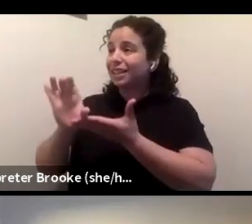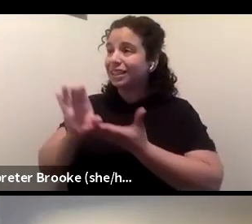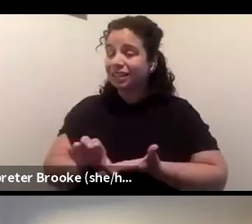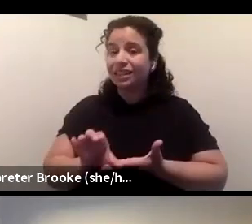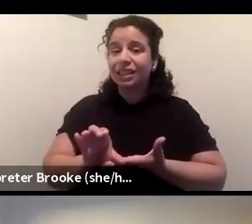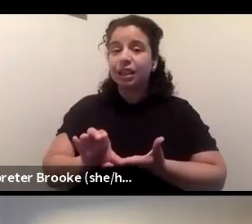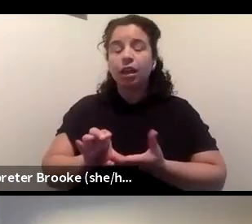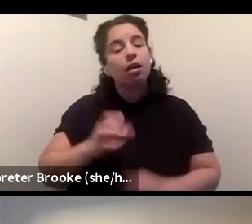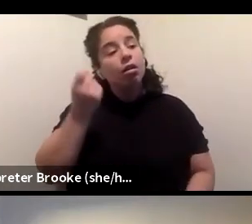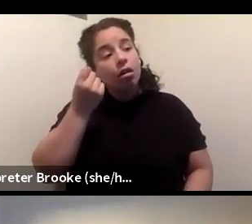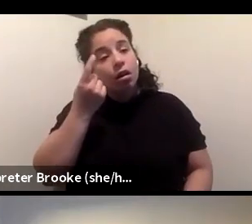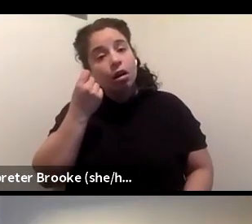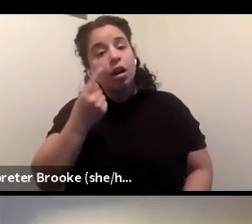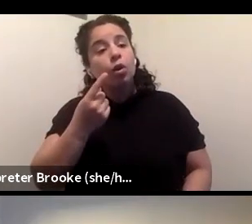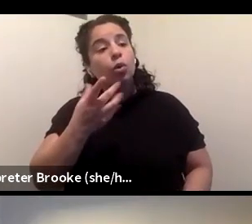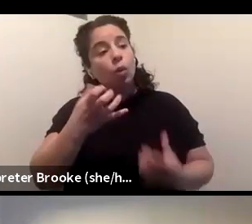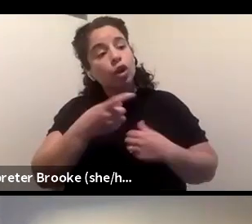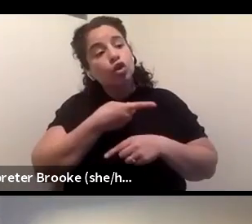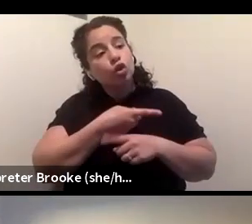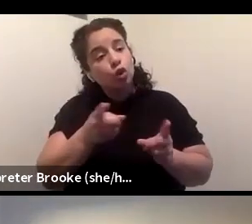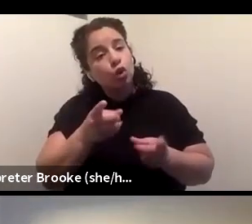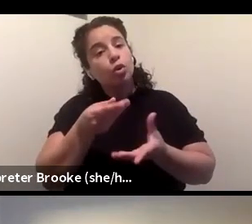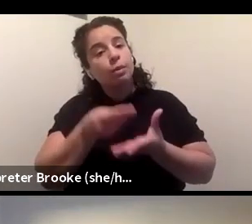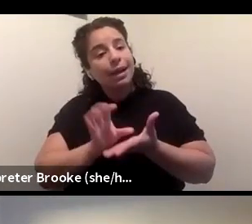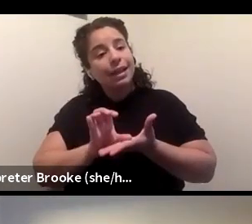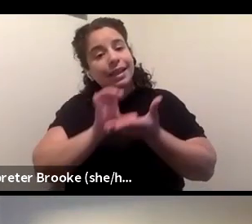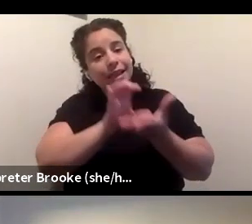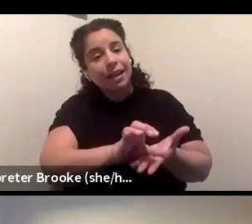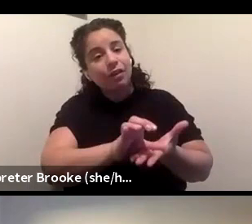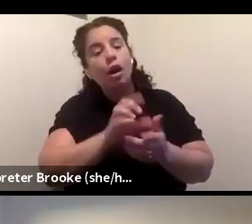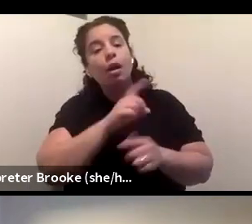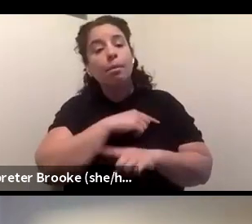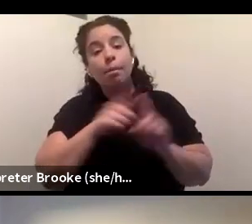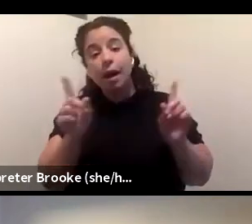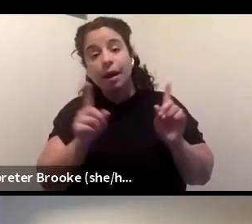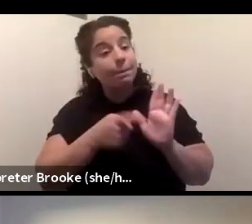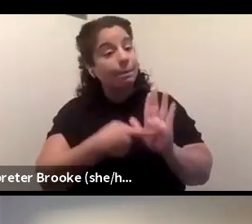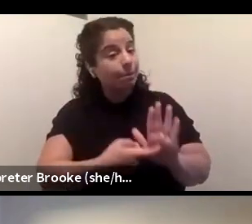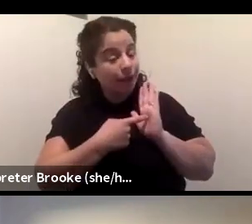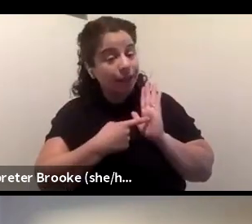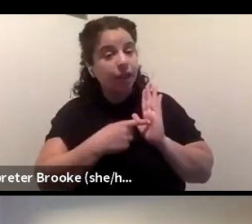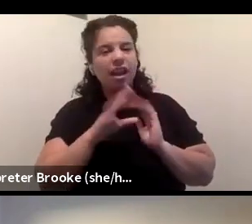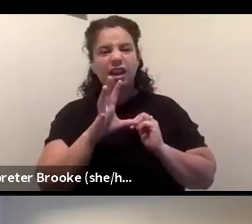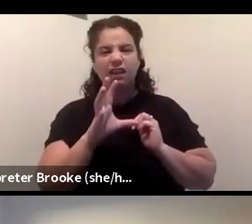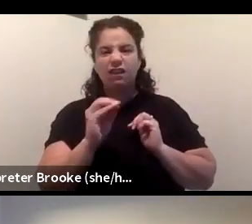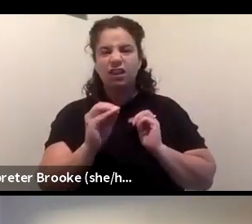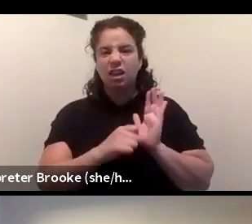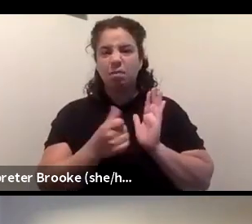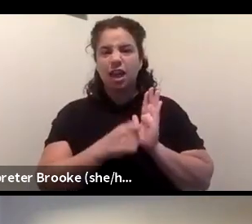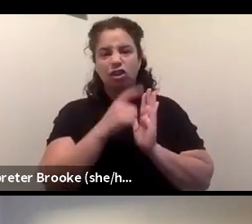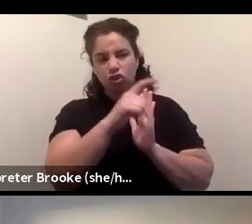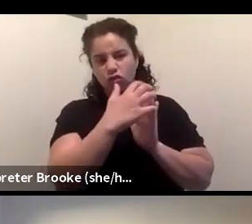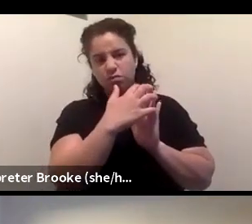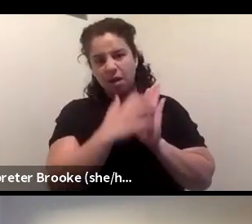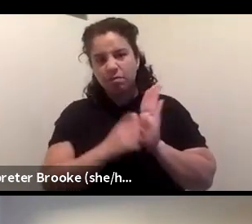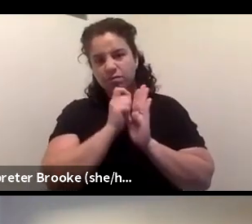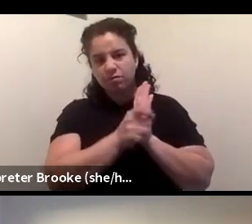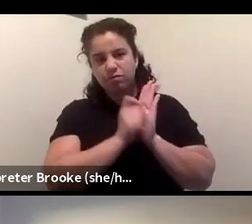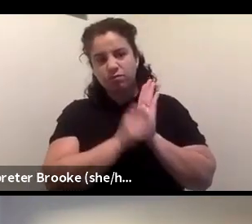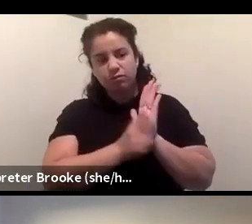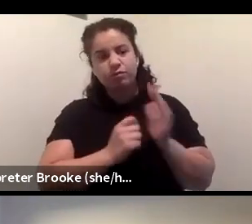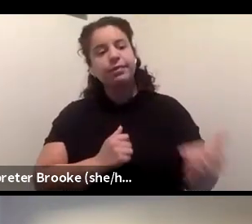you to get this funding. Here's a 50-page application that you need to fill out to receive that